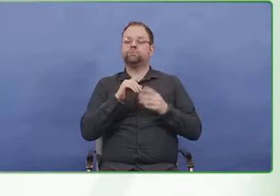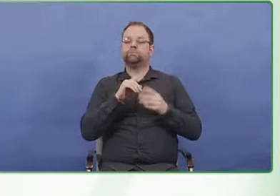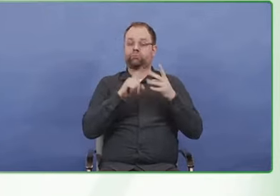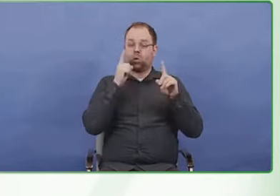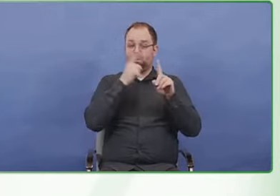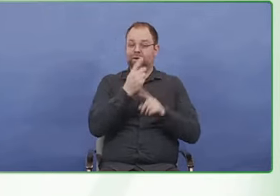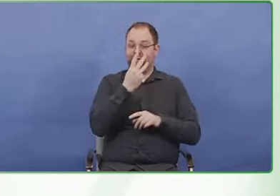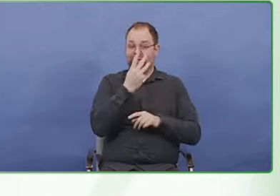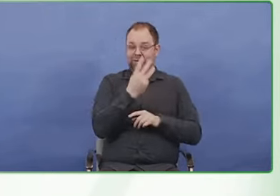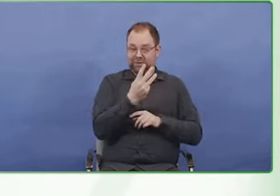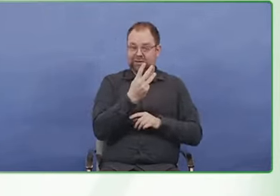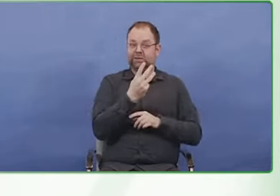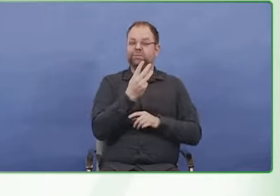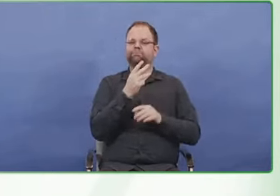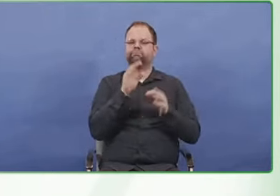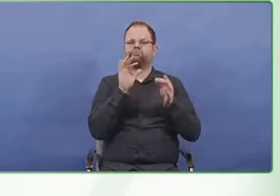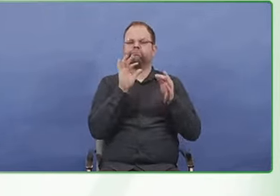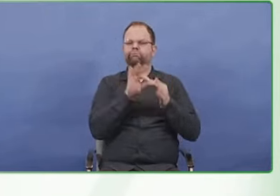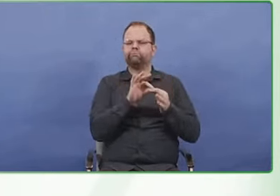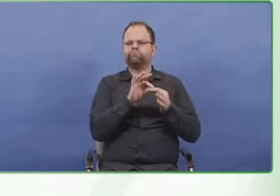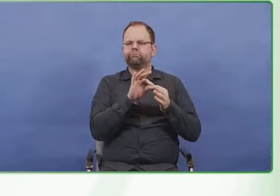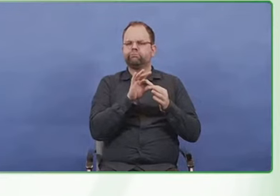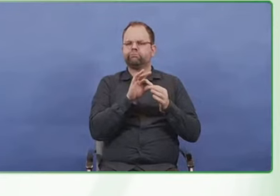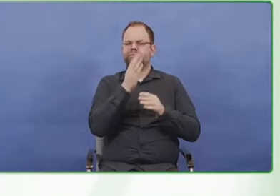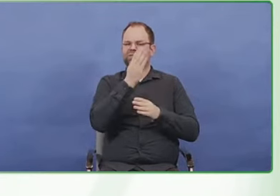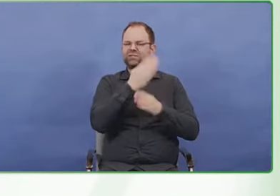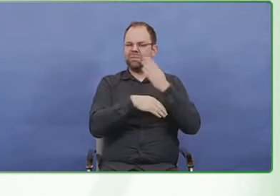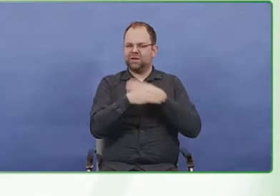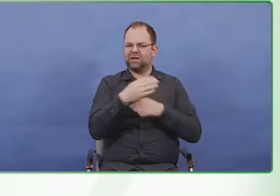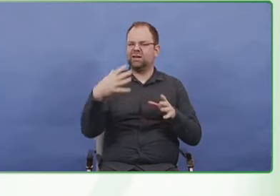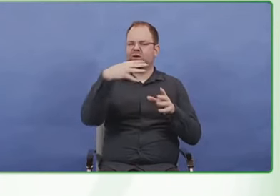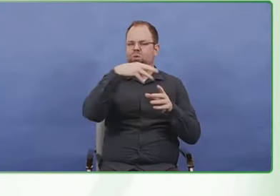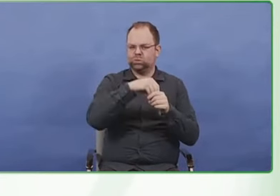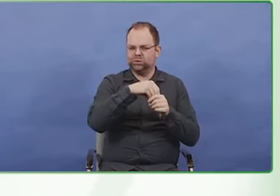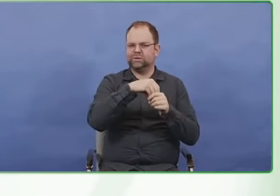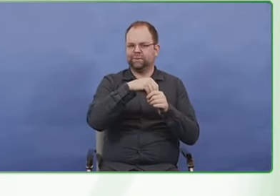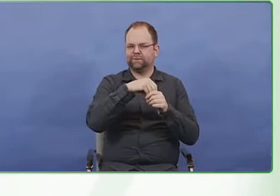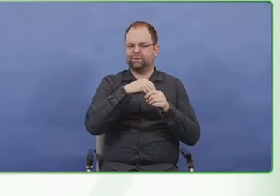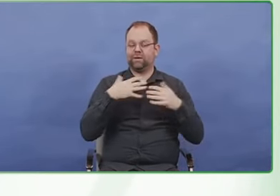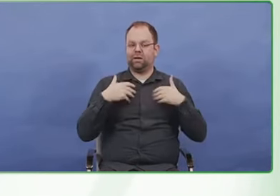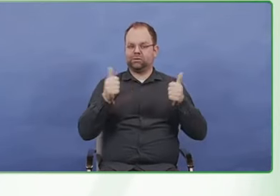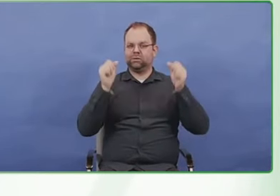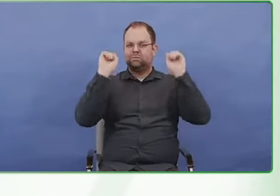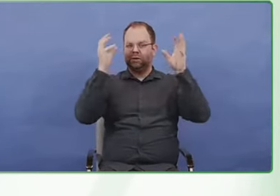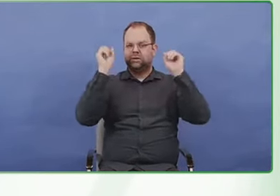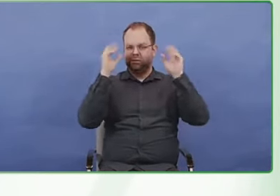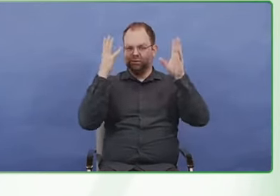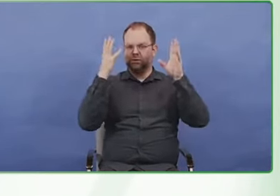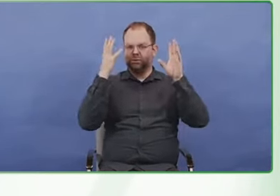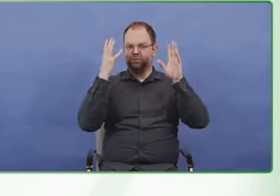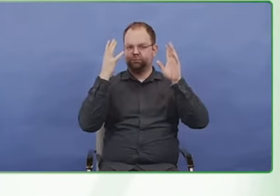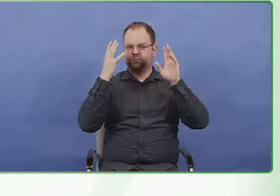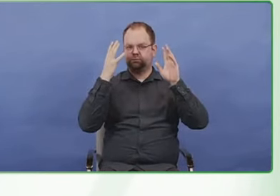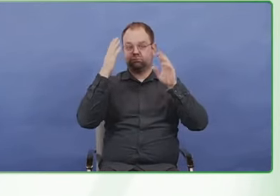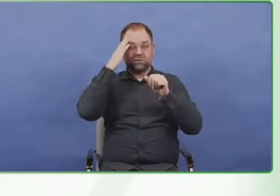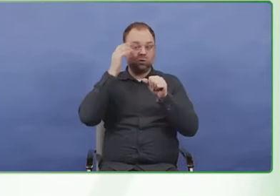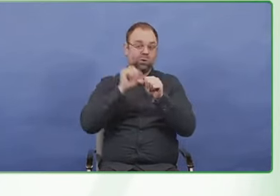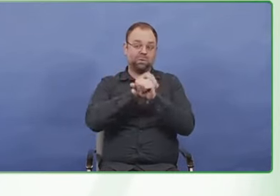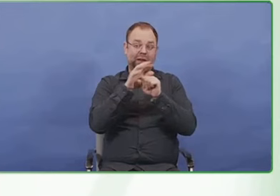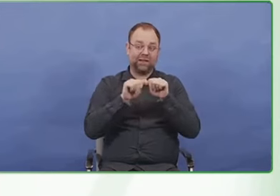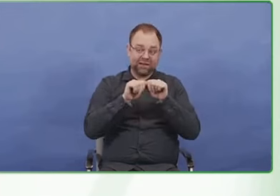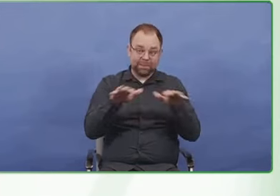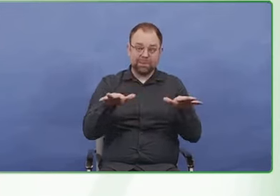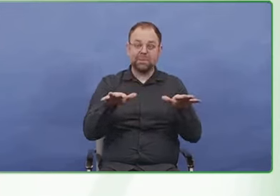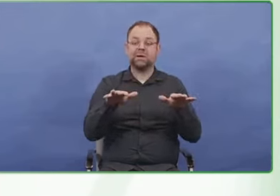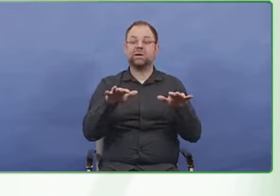response where an emergency takes place. And we have examples again from an Irish perspective during COVID, where in the planning